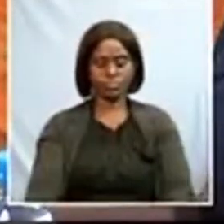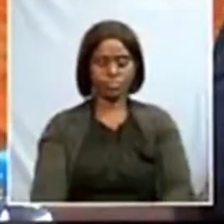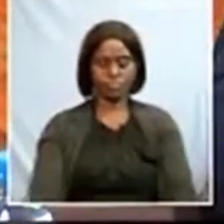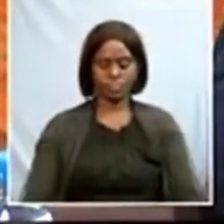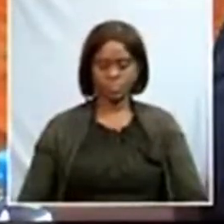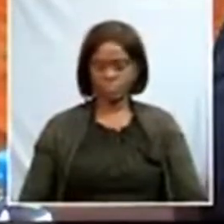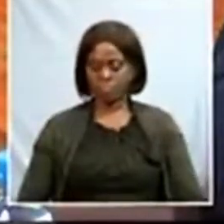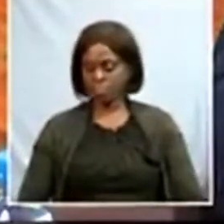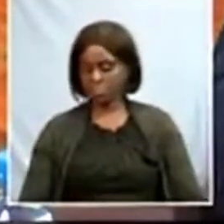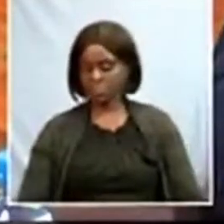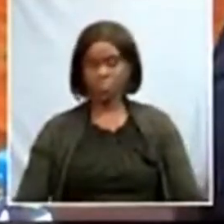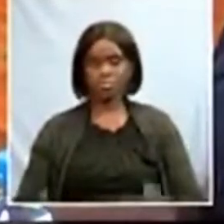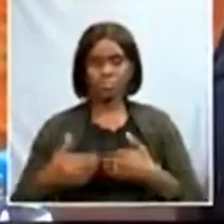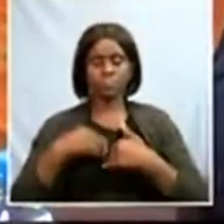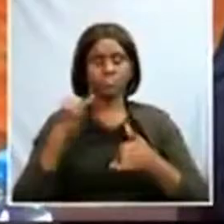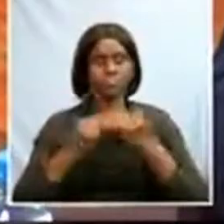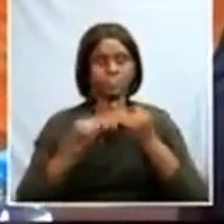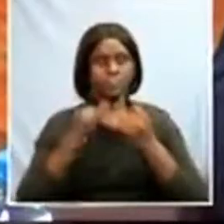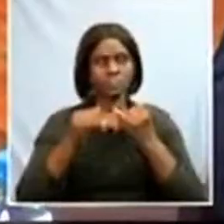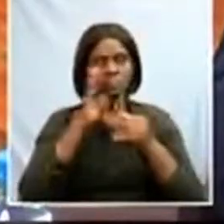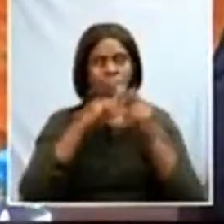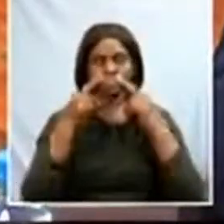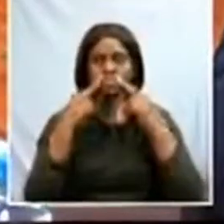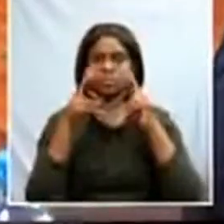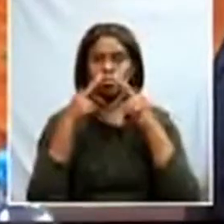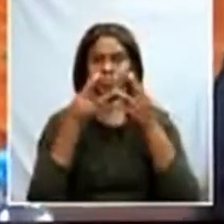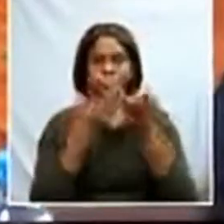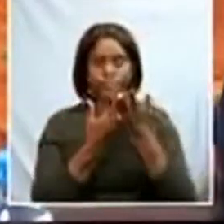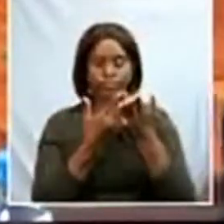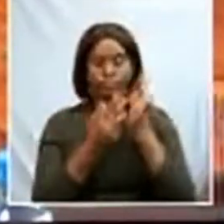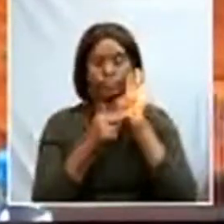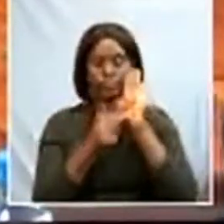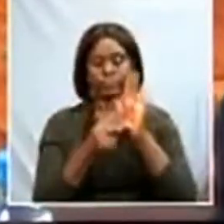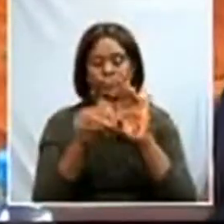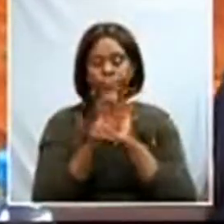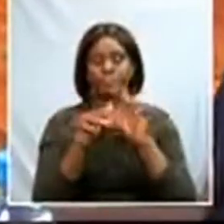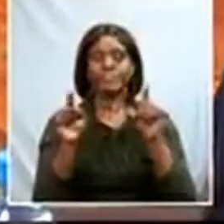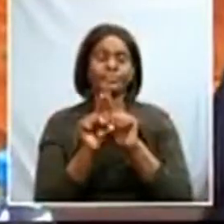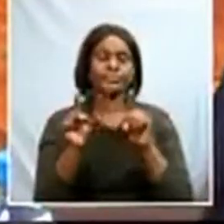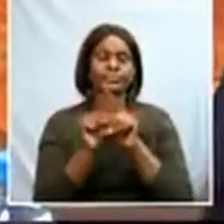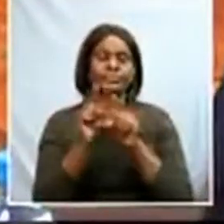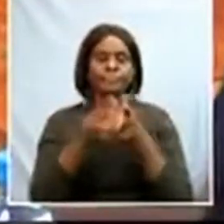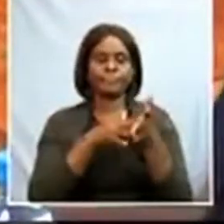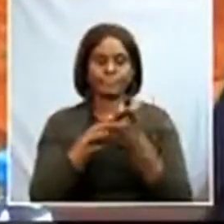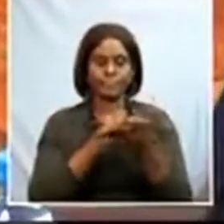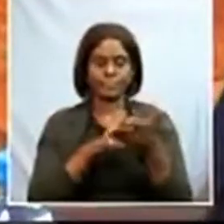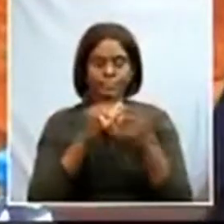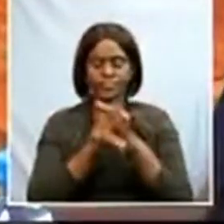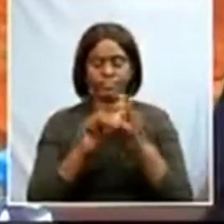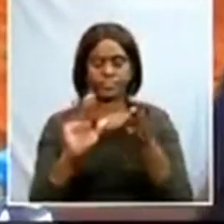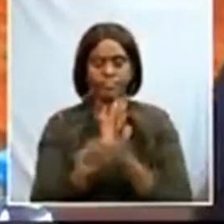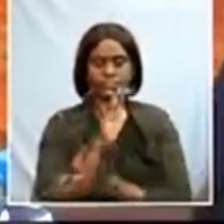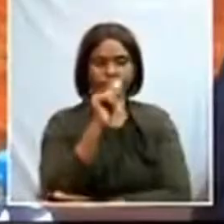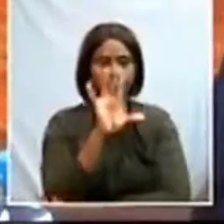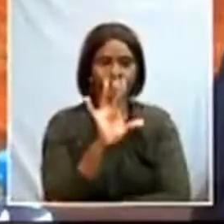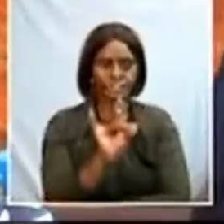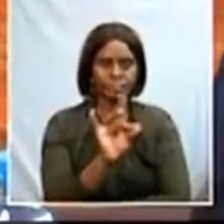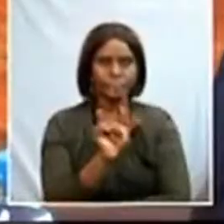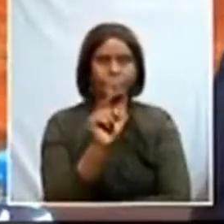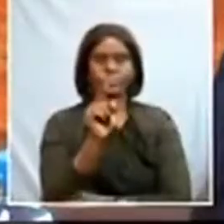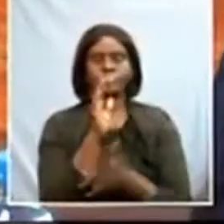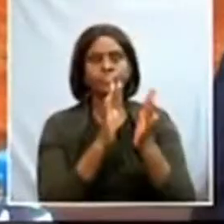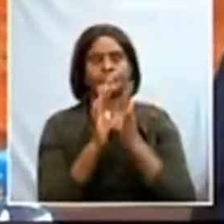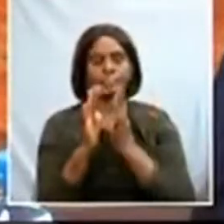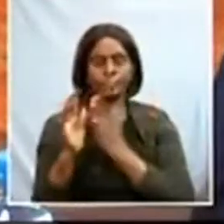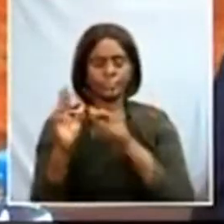bursaries have been completed and the results are shown in the same table on page 18. The major